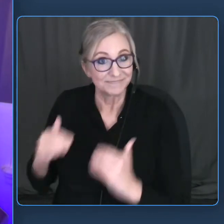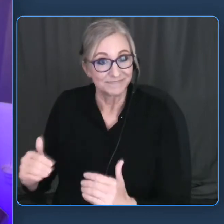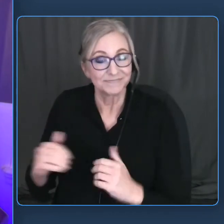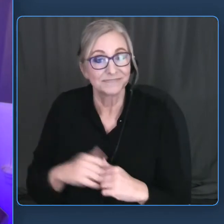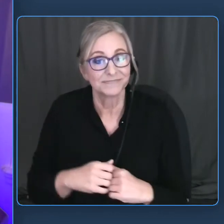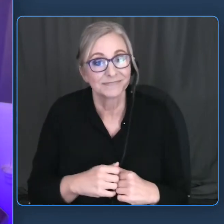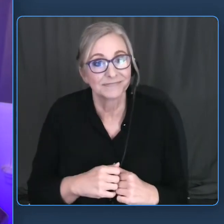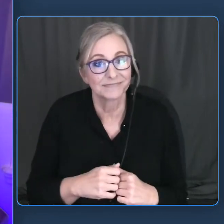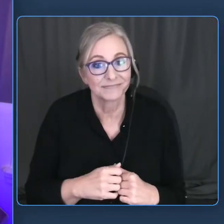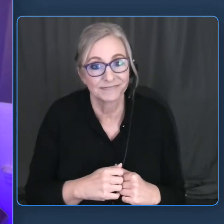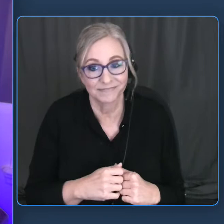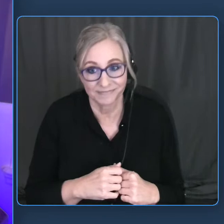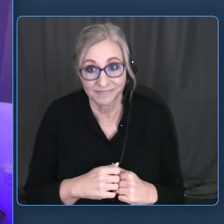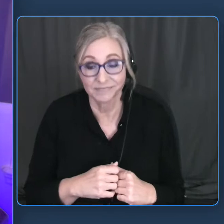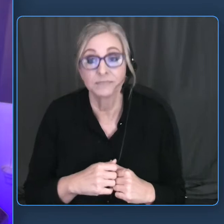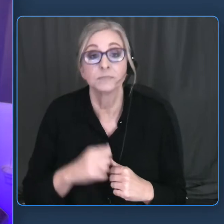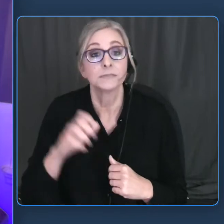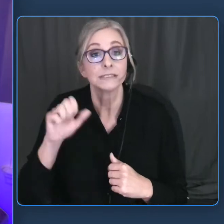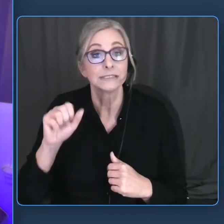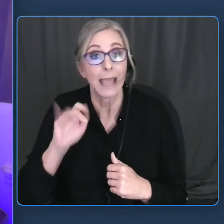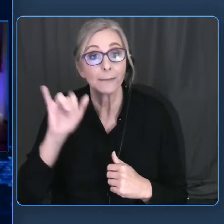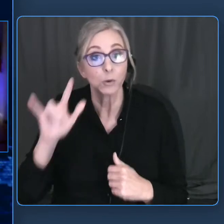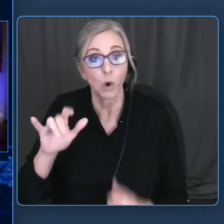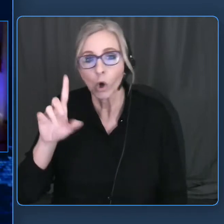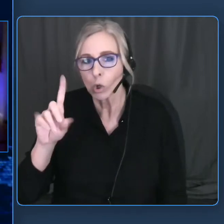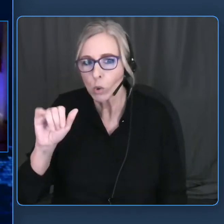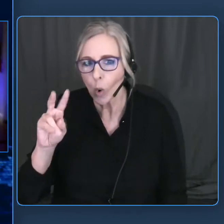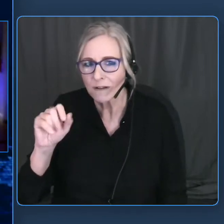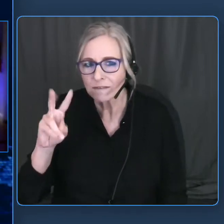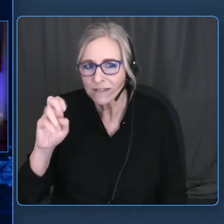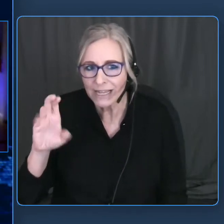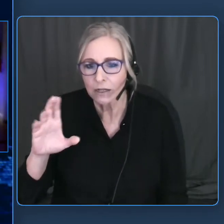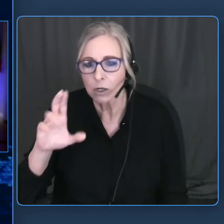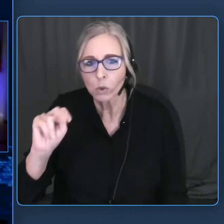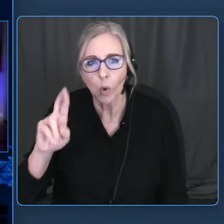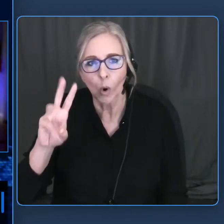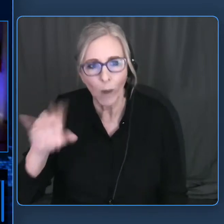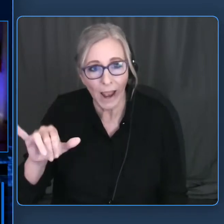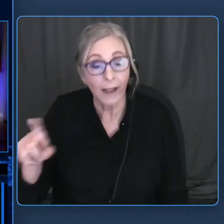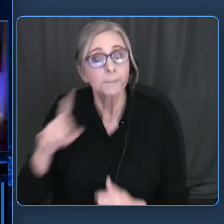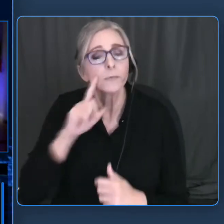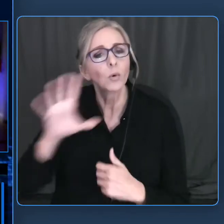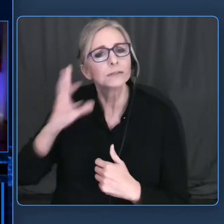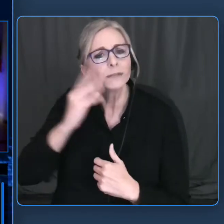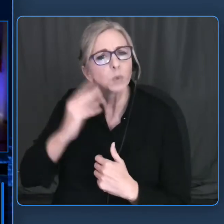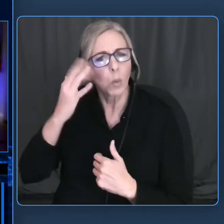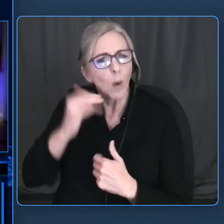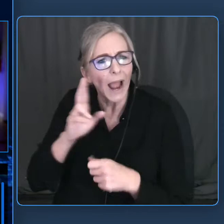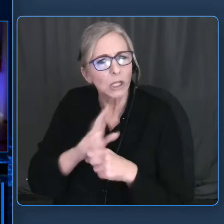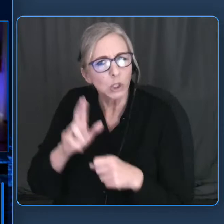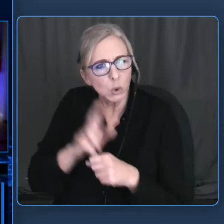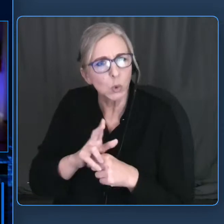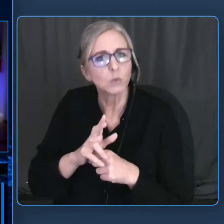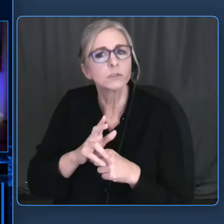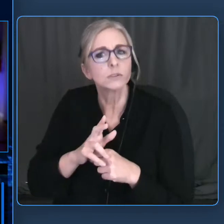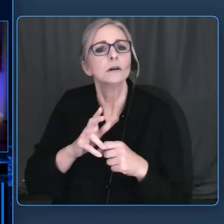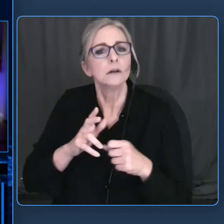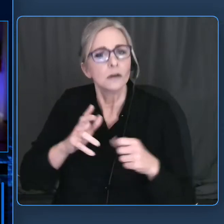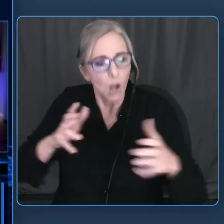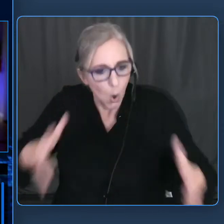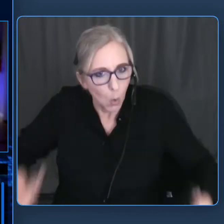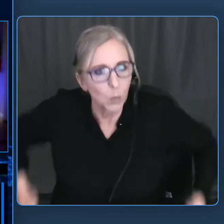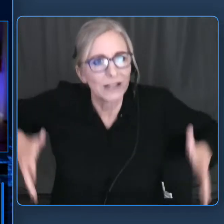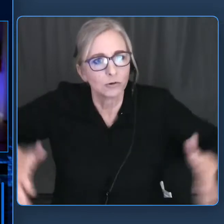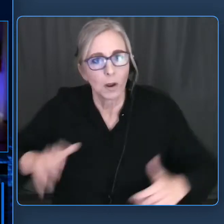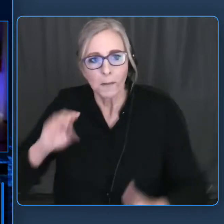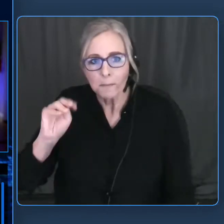ahead to the next question. And it's from Samuel Nordvik in Norway. In your experience, why use a manual or motorized